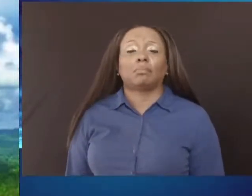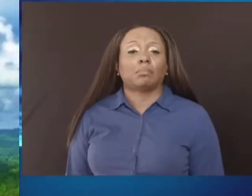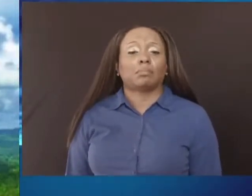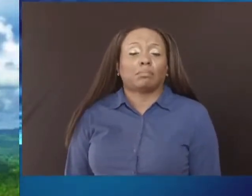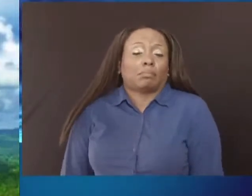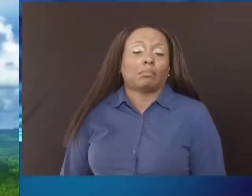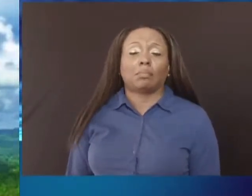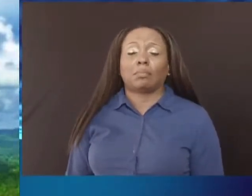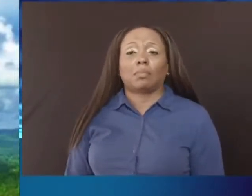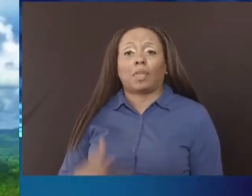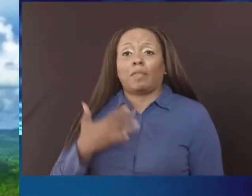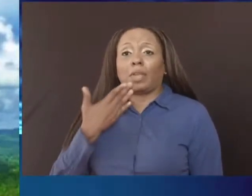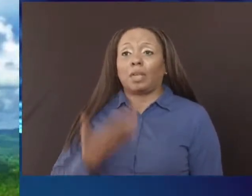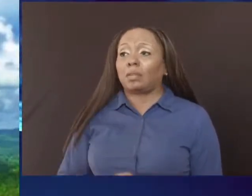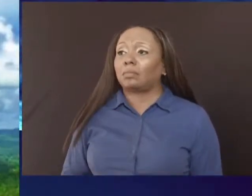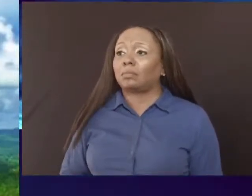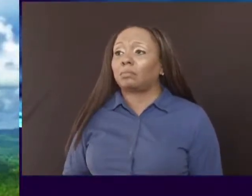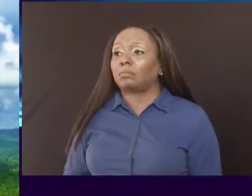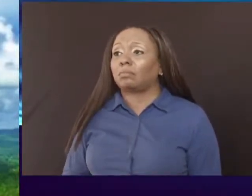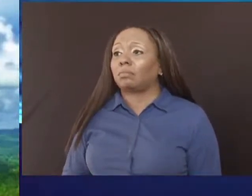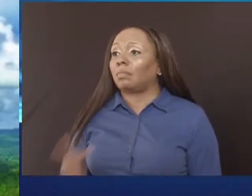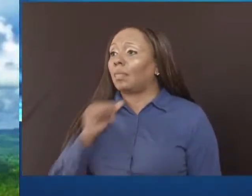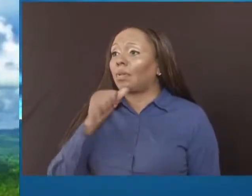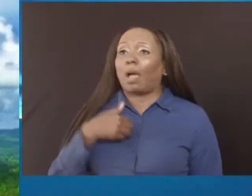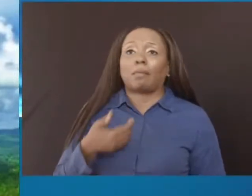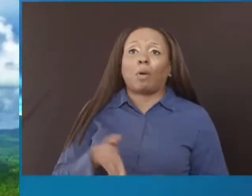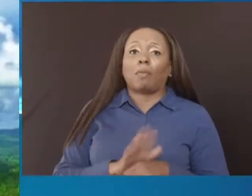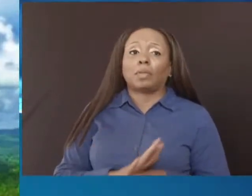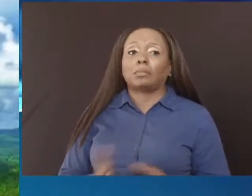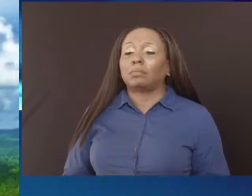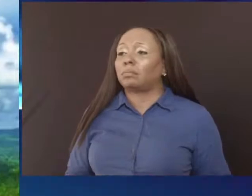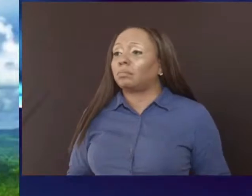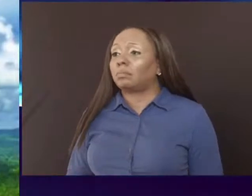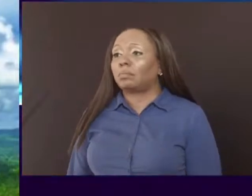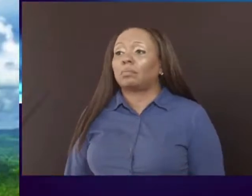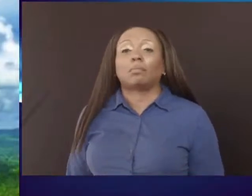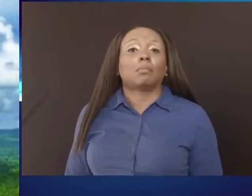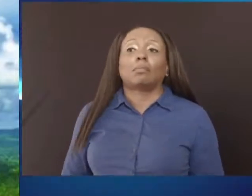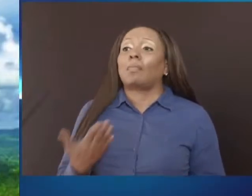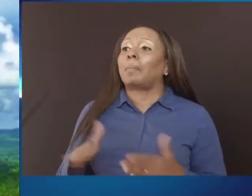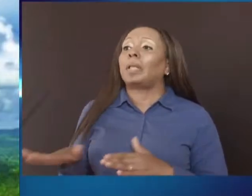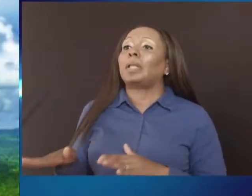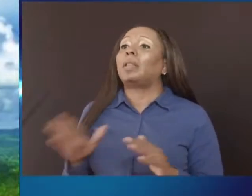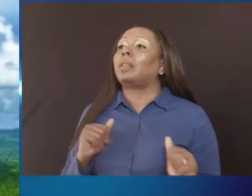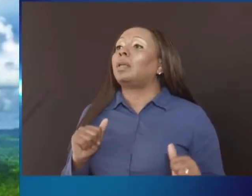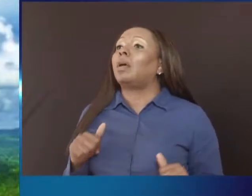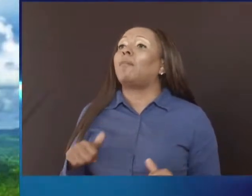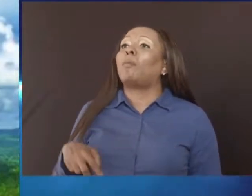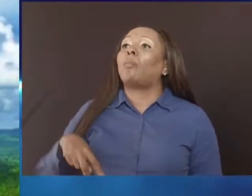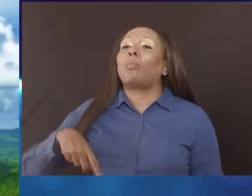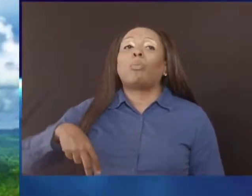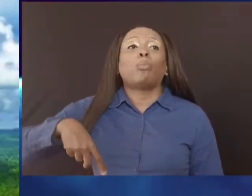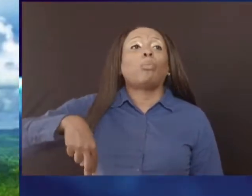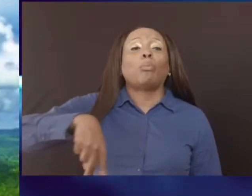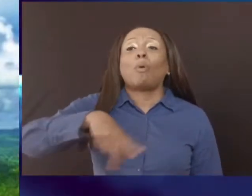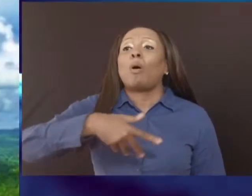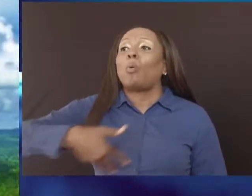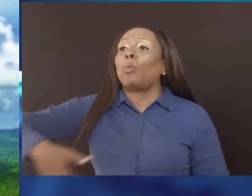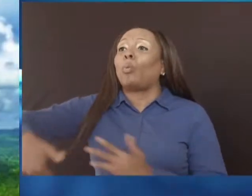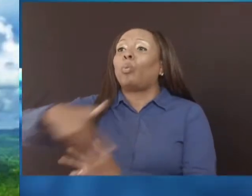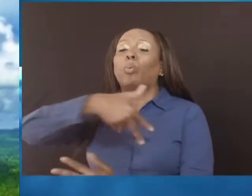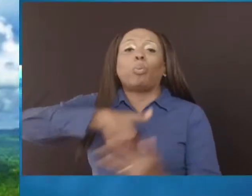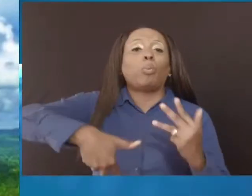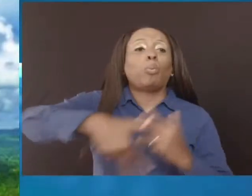have any symptoms, I may not even have COVID, and may attempt to walk around in community, may attempt to leave